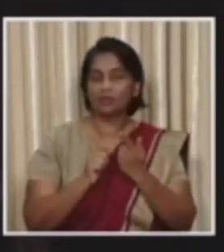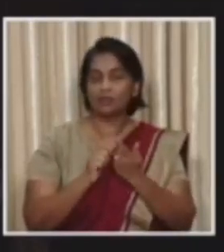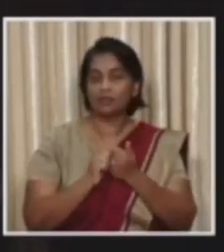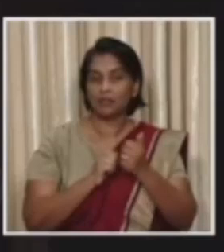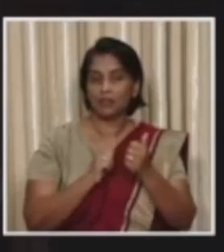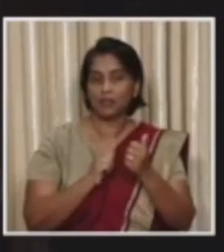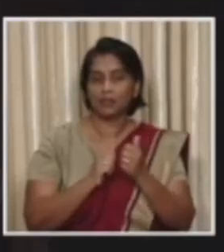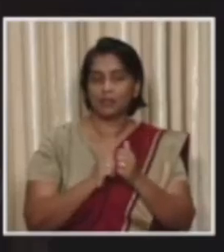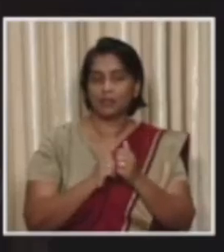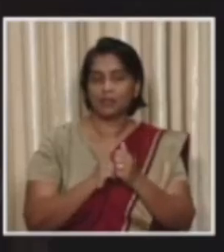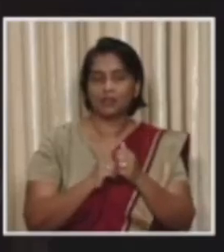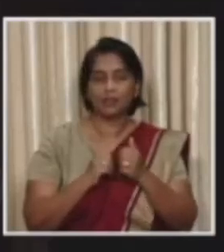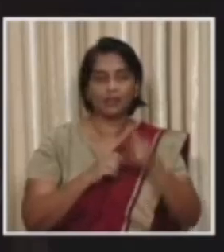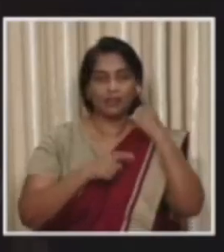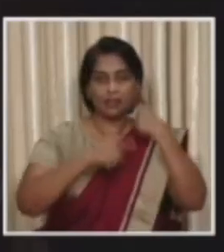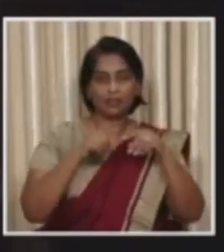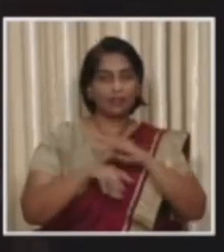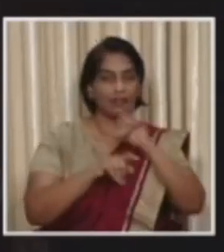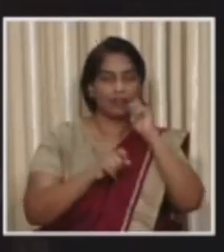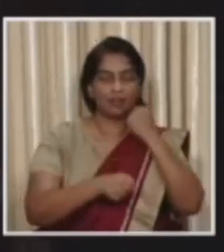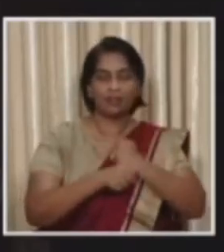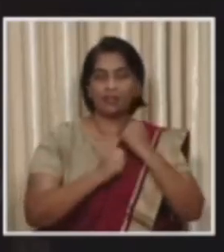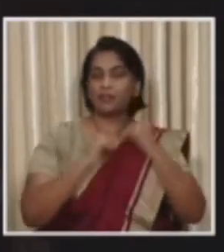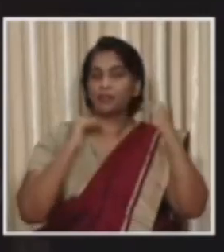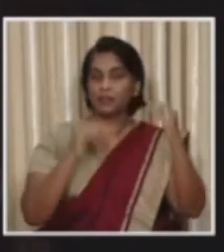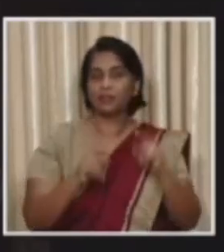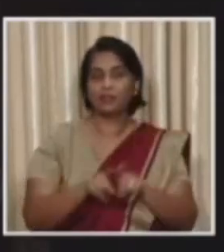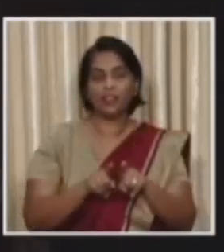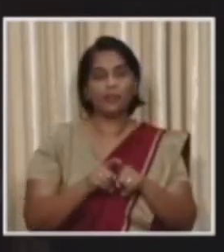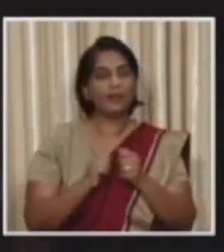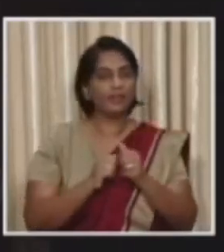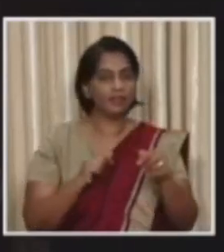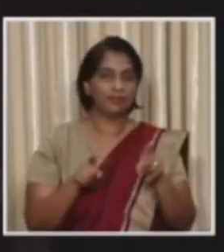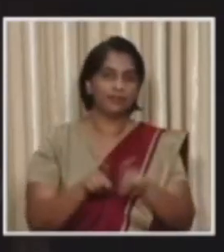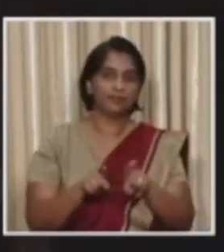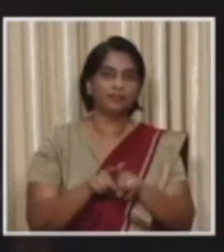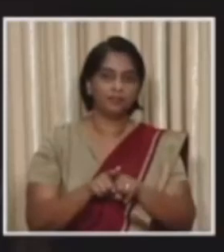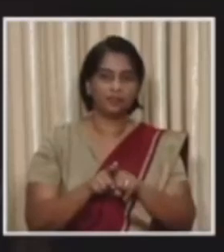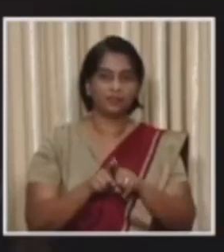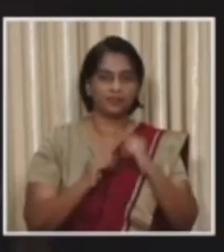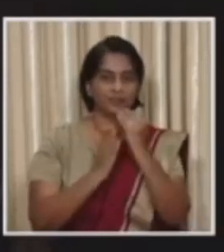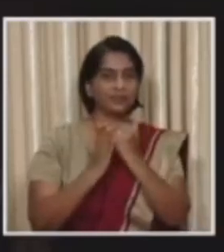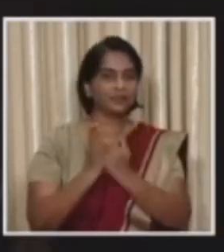and I wish that we all agree on that. If there is a vote in the evening, I for sure will vote for this. Thank you, Chair.